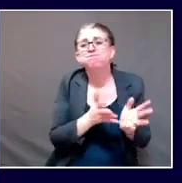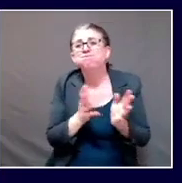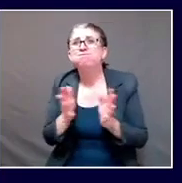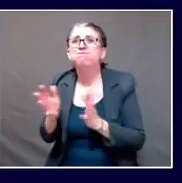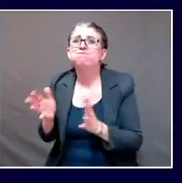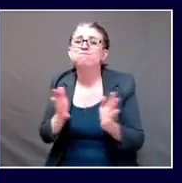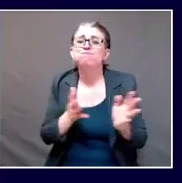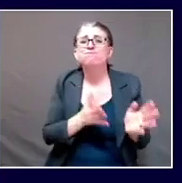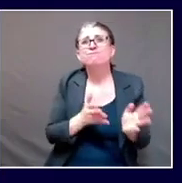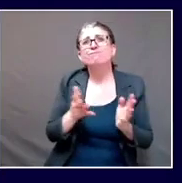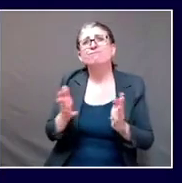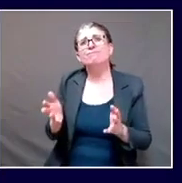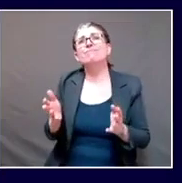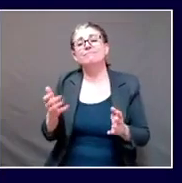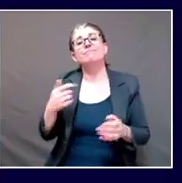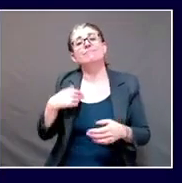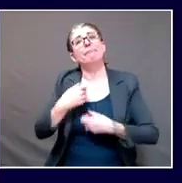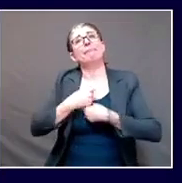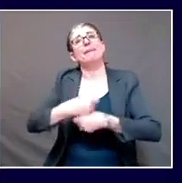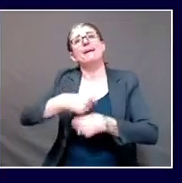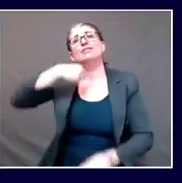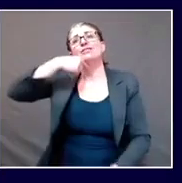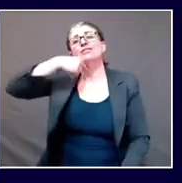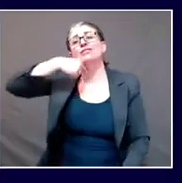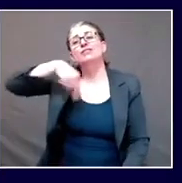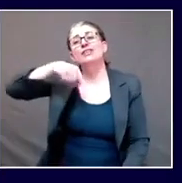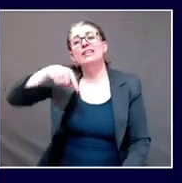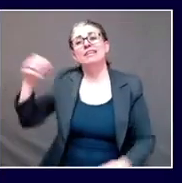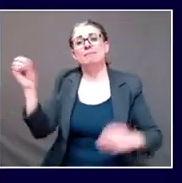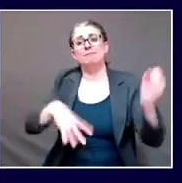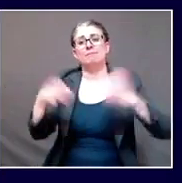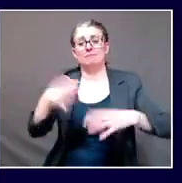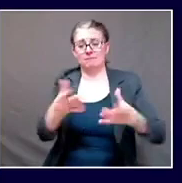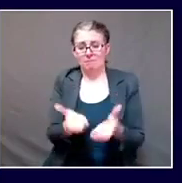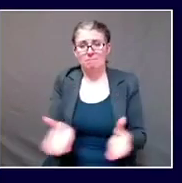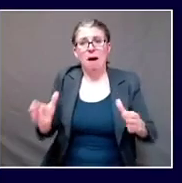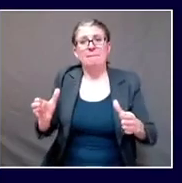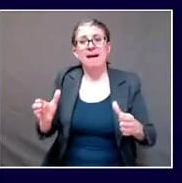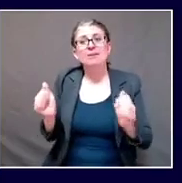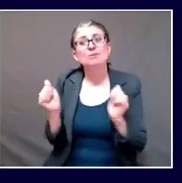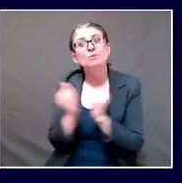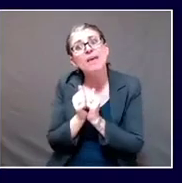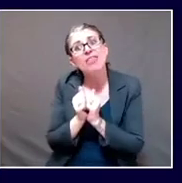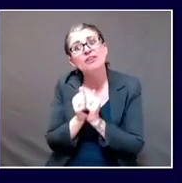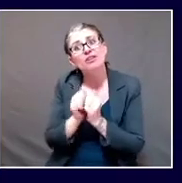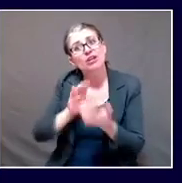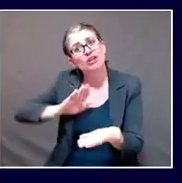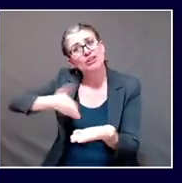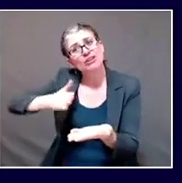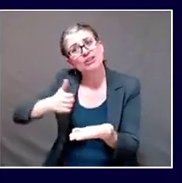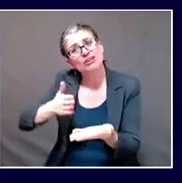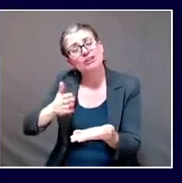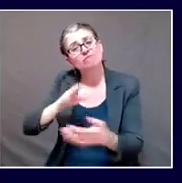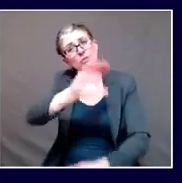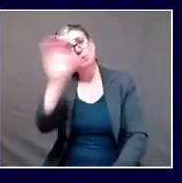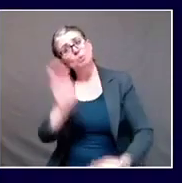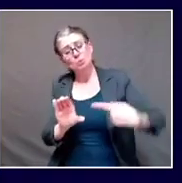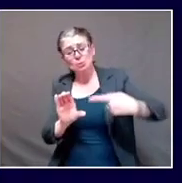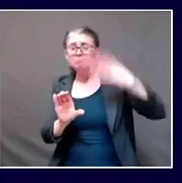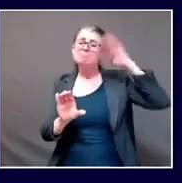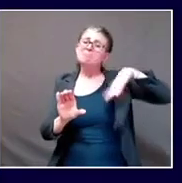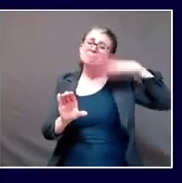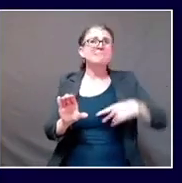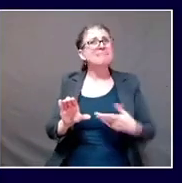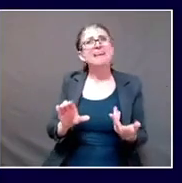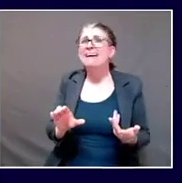get your hands dirty. And it was so much fun, so much fun took a lot longer than usual but when a four year old is cutting carrots